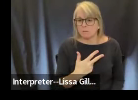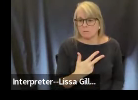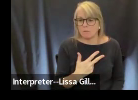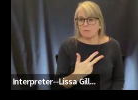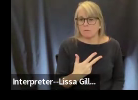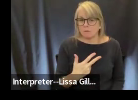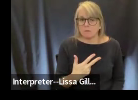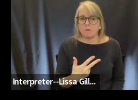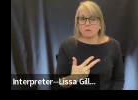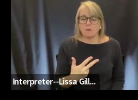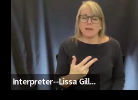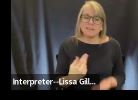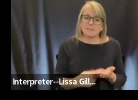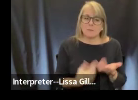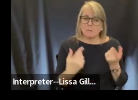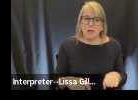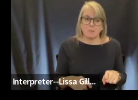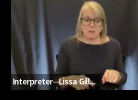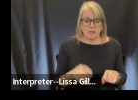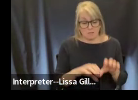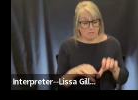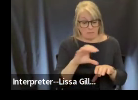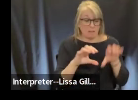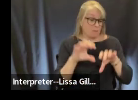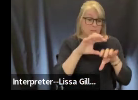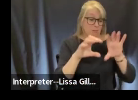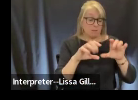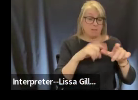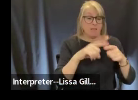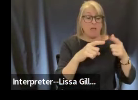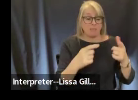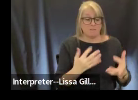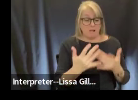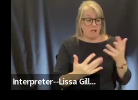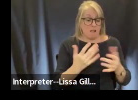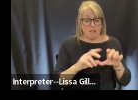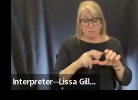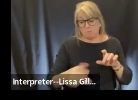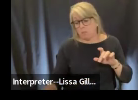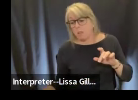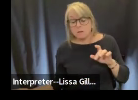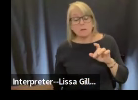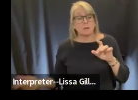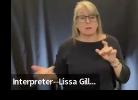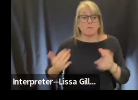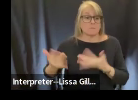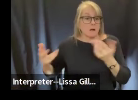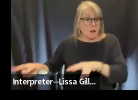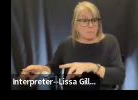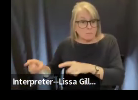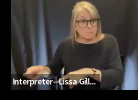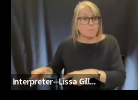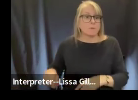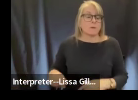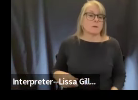burn, rolling out, and then of course creating an active fire right into wherever that fireplace is at. And so the next